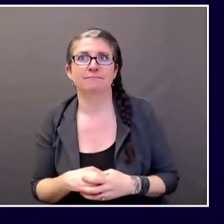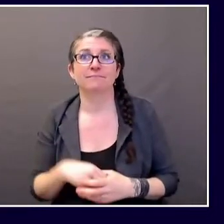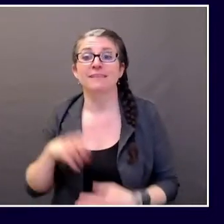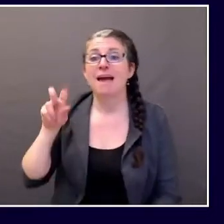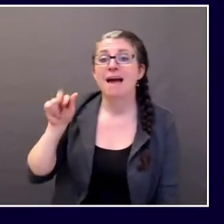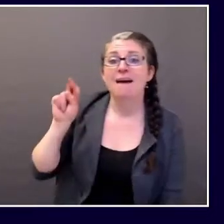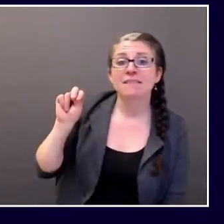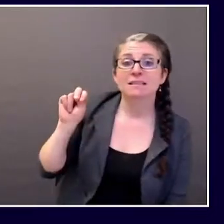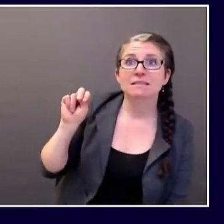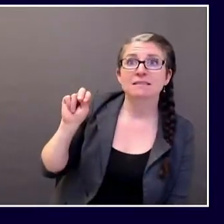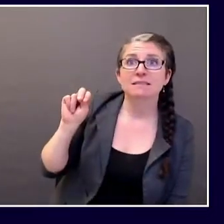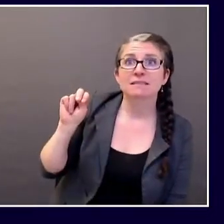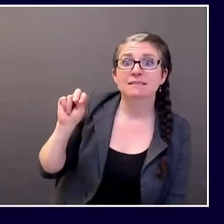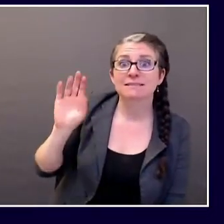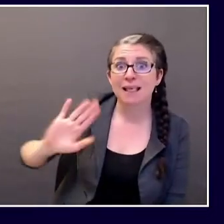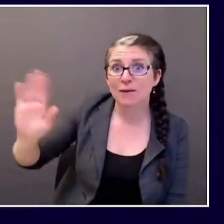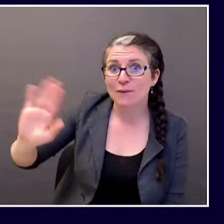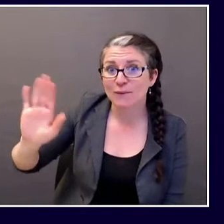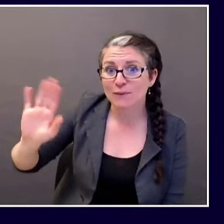Evan, over to you.